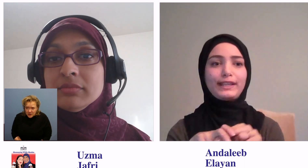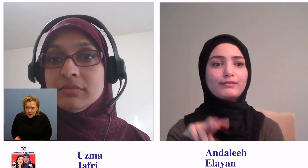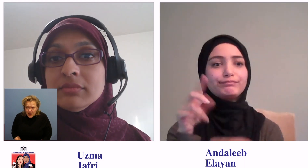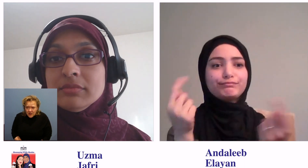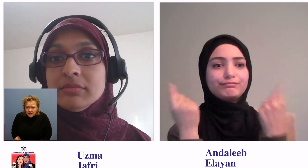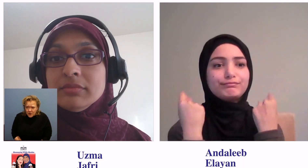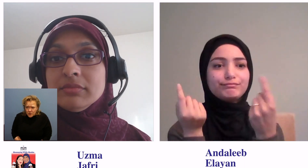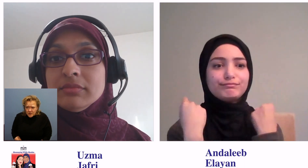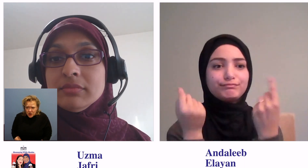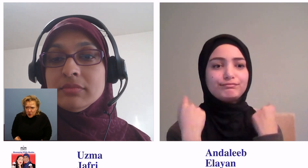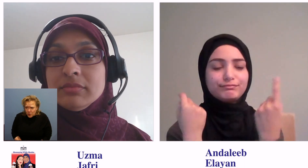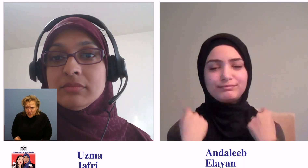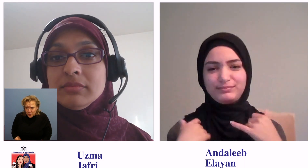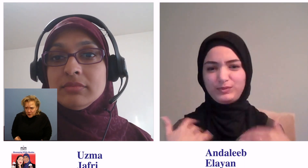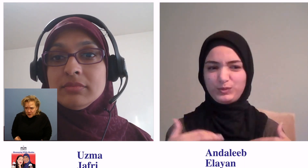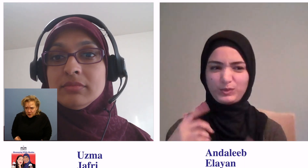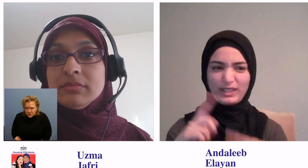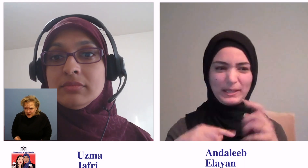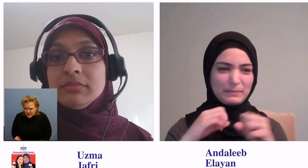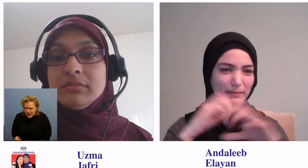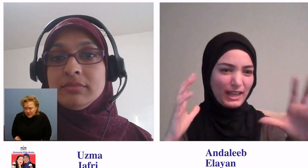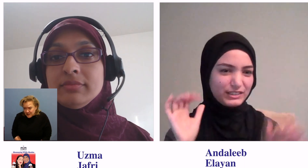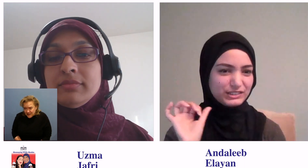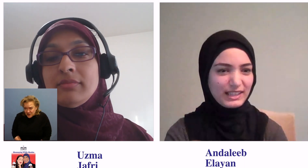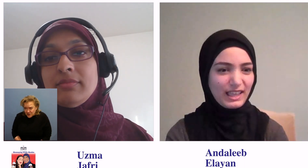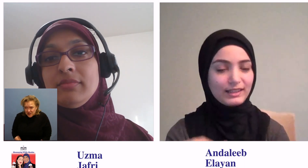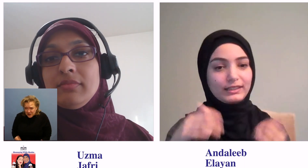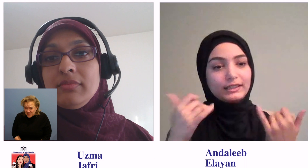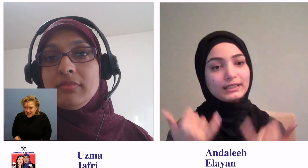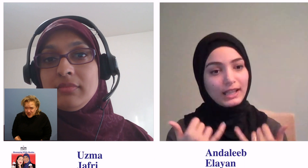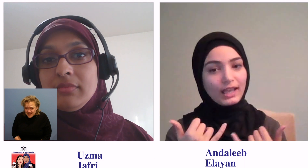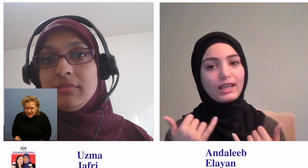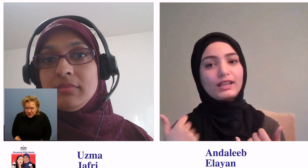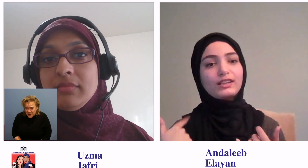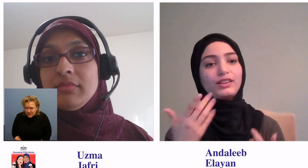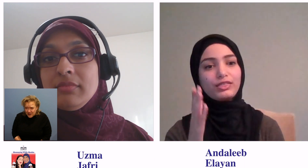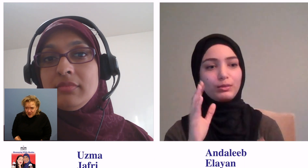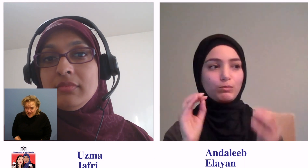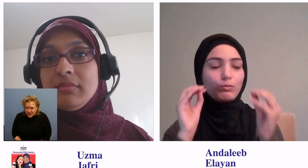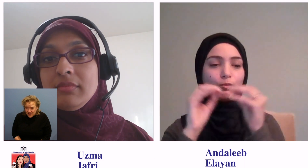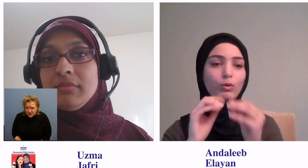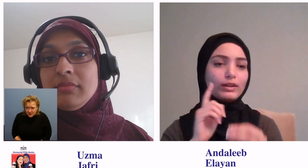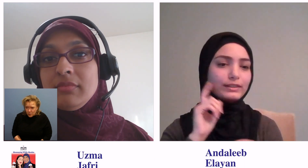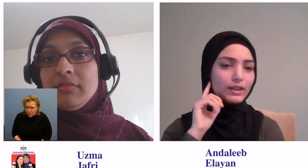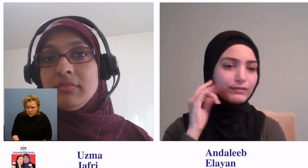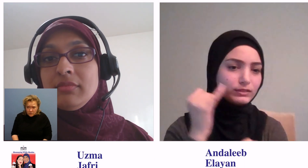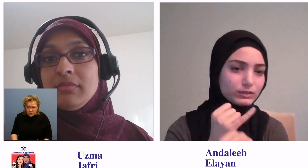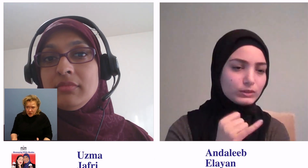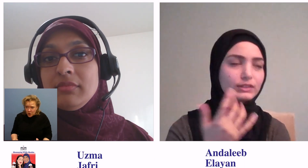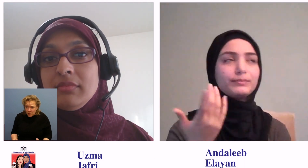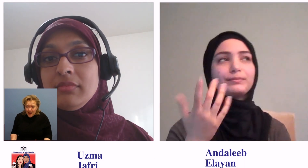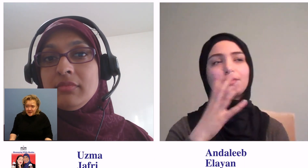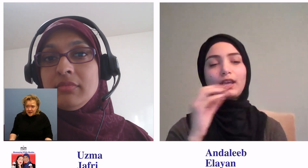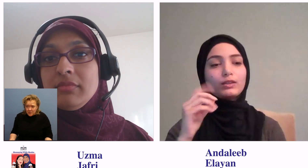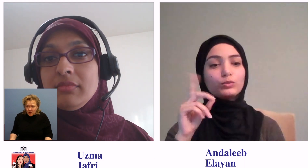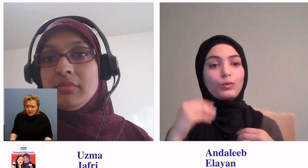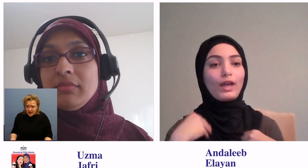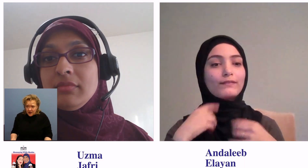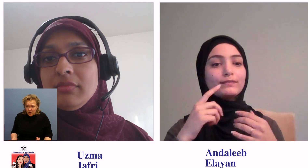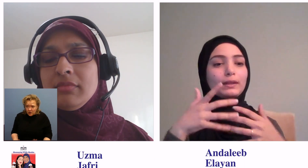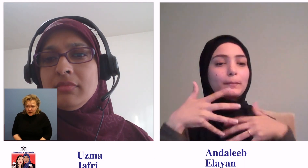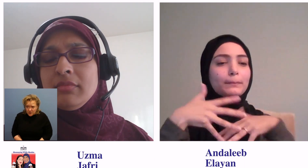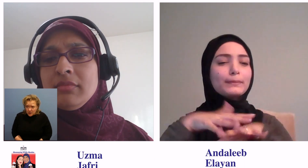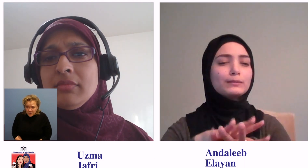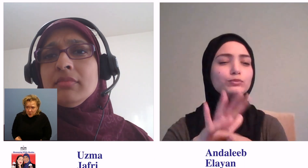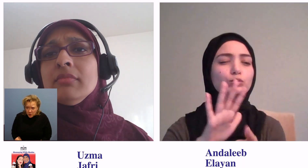education, there was no, you know, schools for the deaf and deaf students would literally just sit there and have everything just go past them all